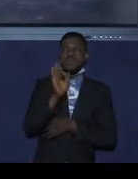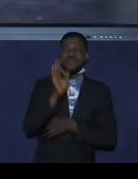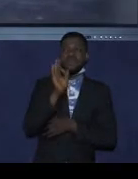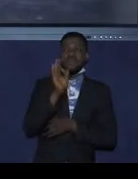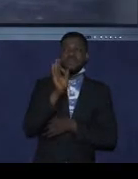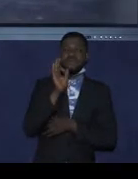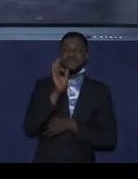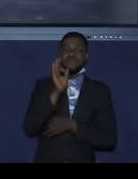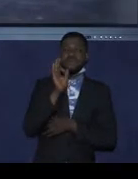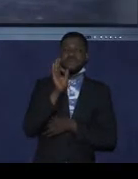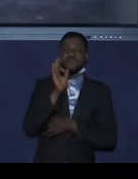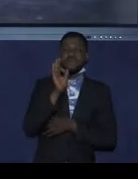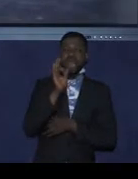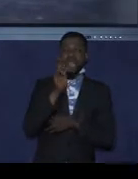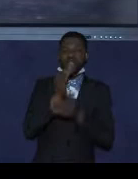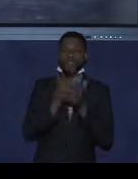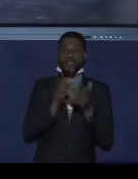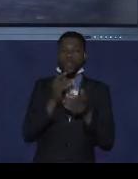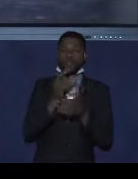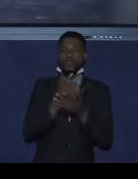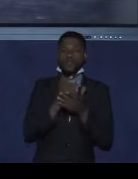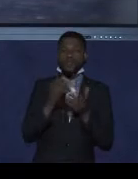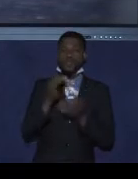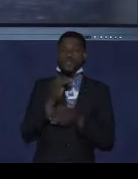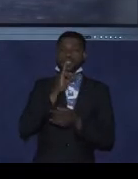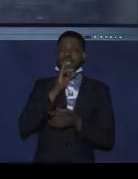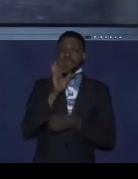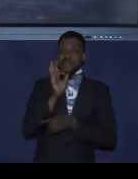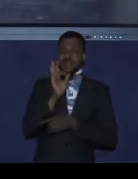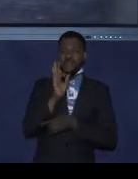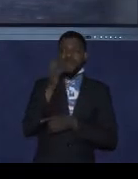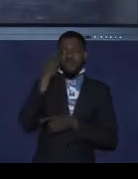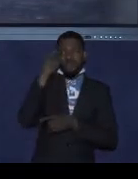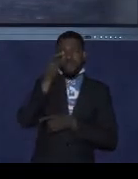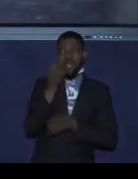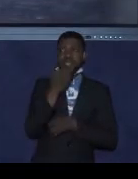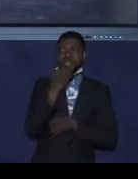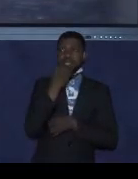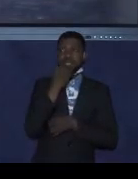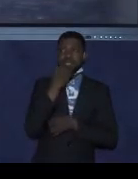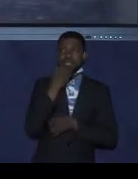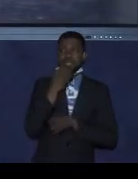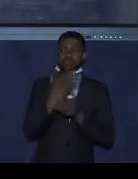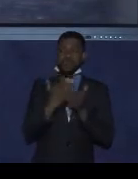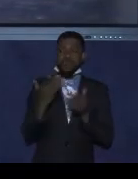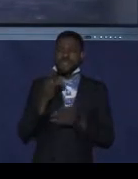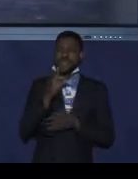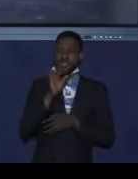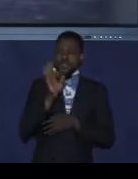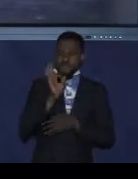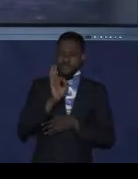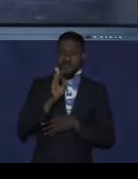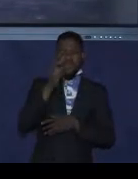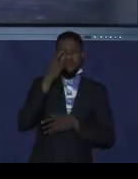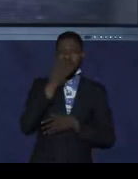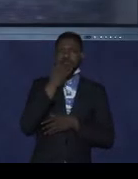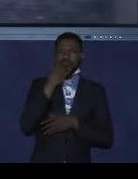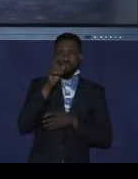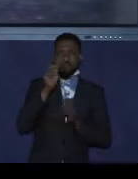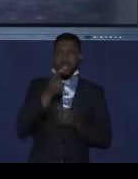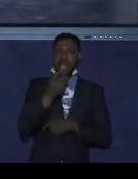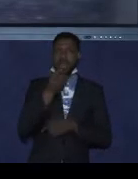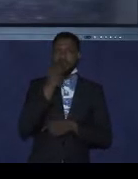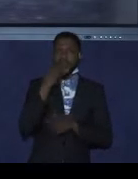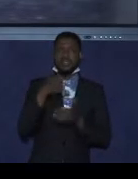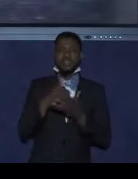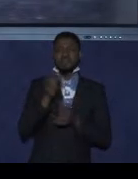done. What if something is fit for eating? Something is fit for eating.